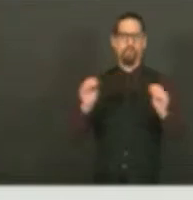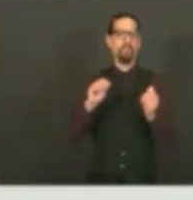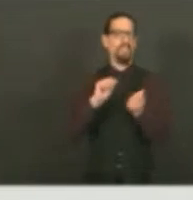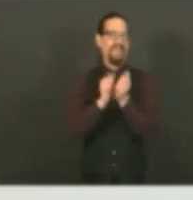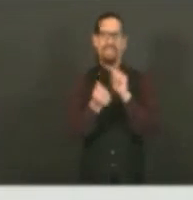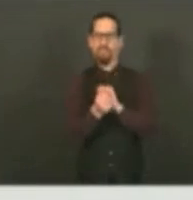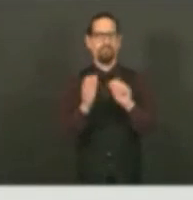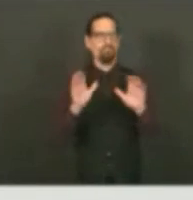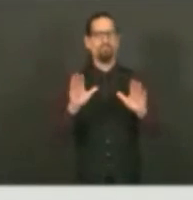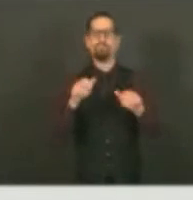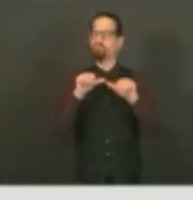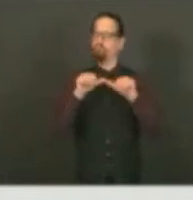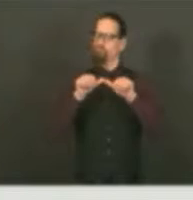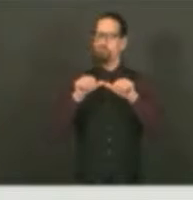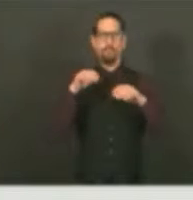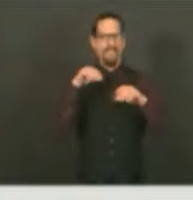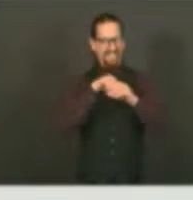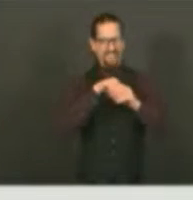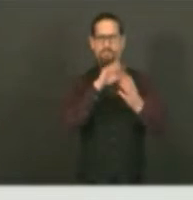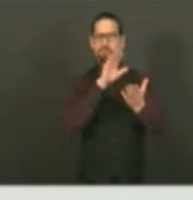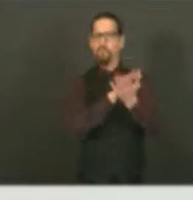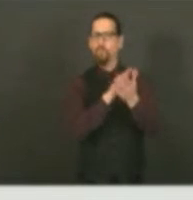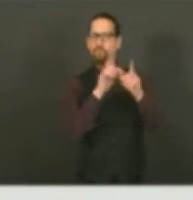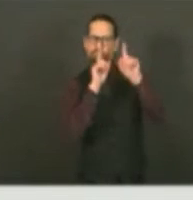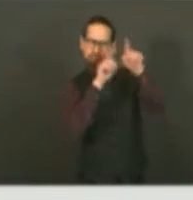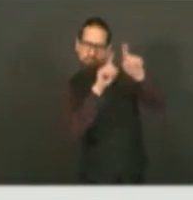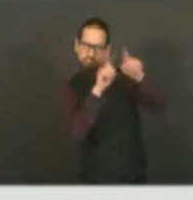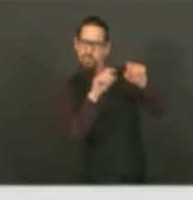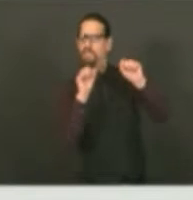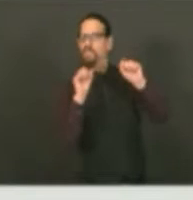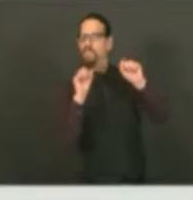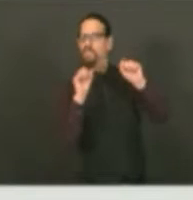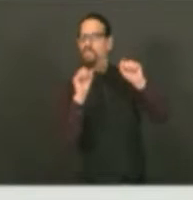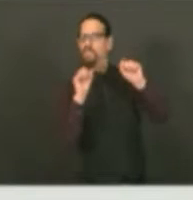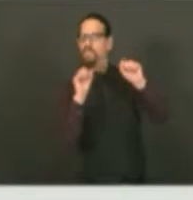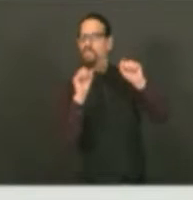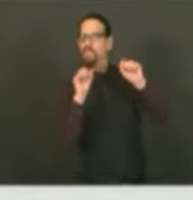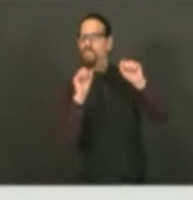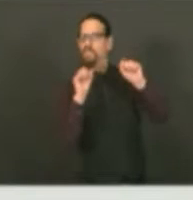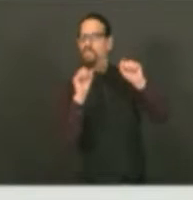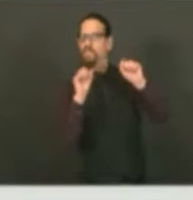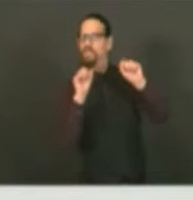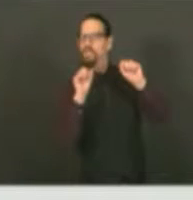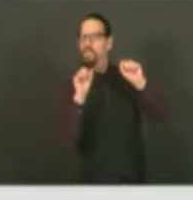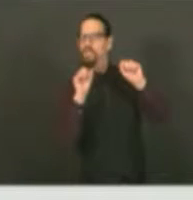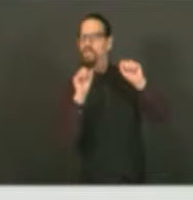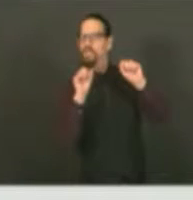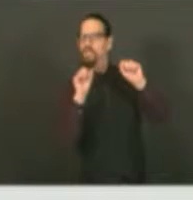as possible. Childcare, manufacturing, construction, and